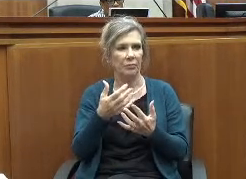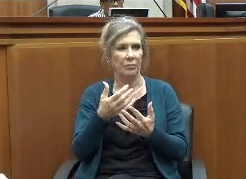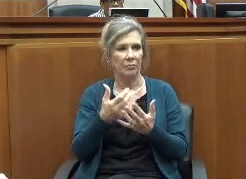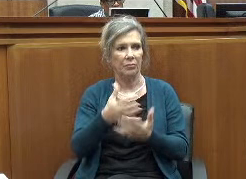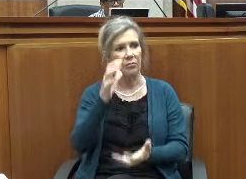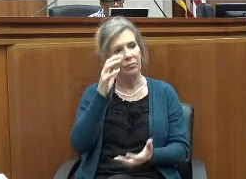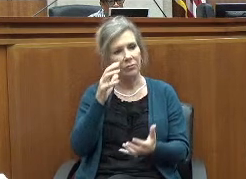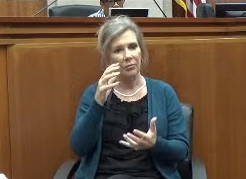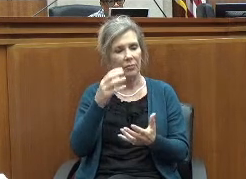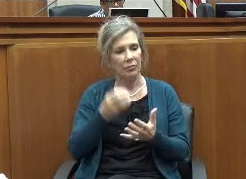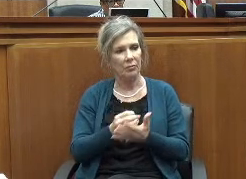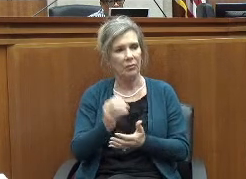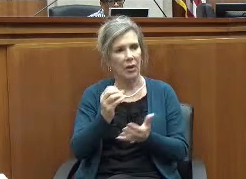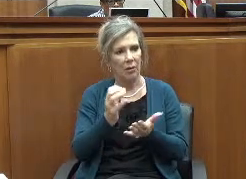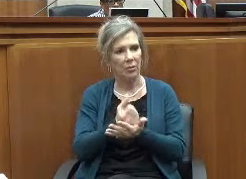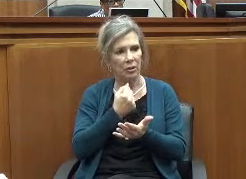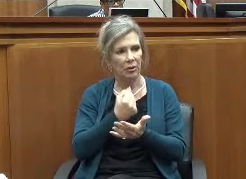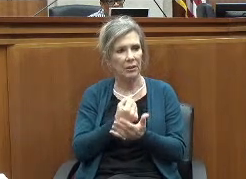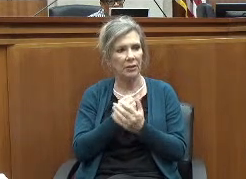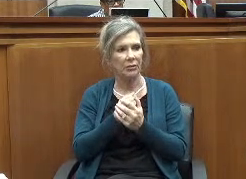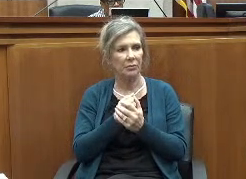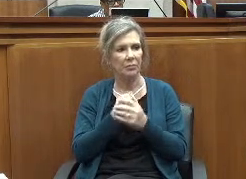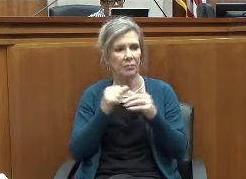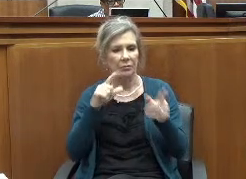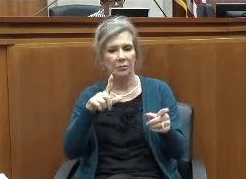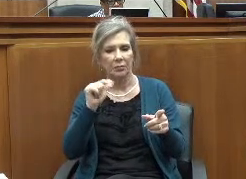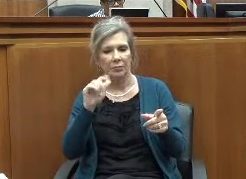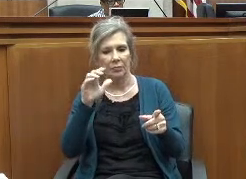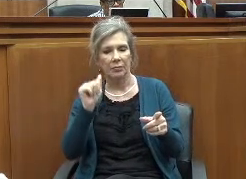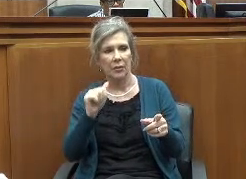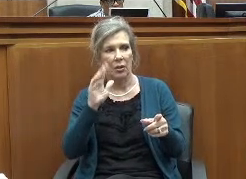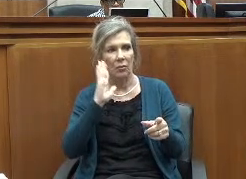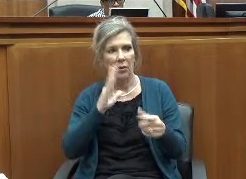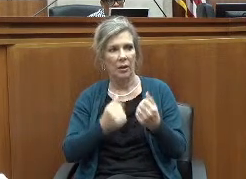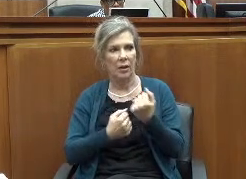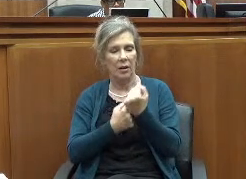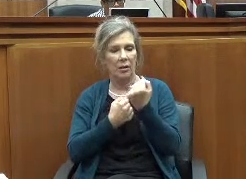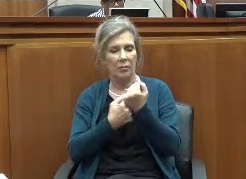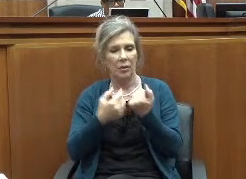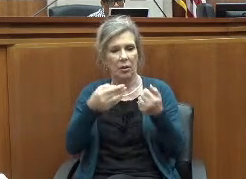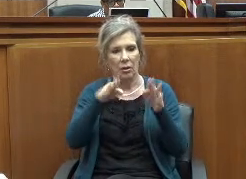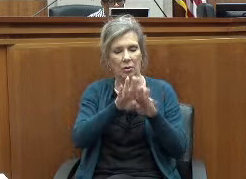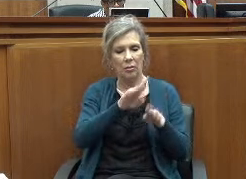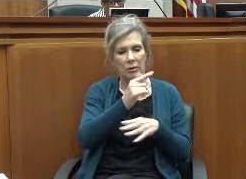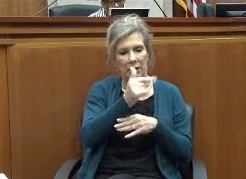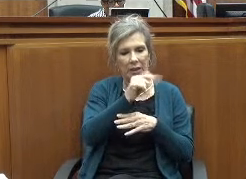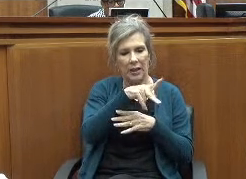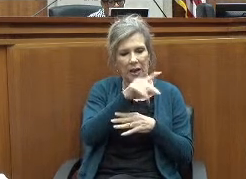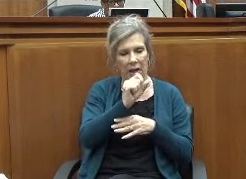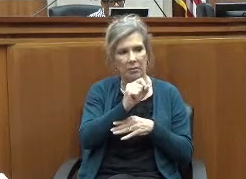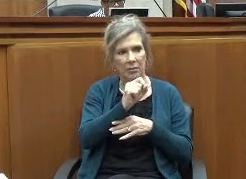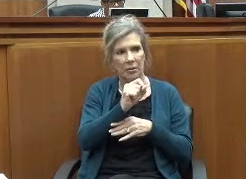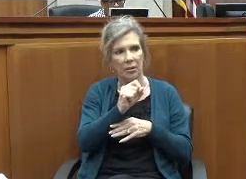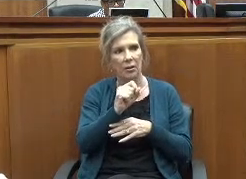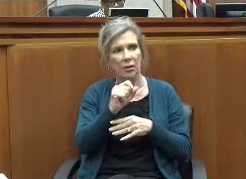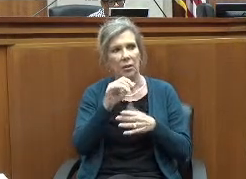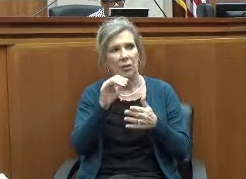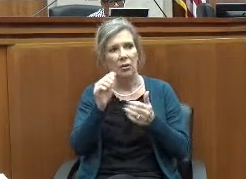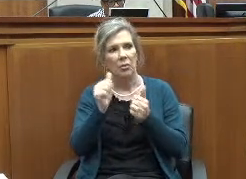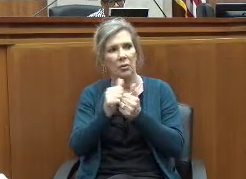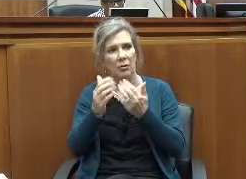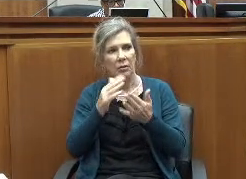LACA will help close the academic and performance gaps with wraparound services that support every student collectively